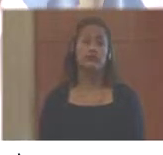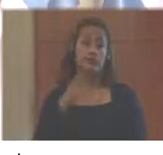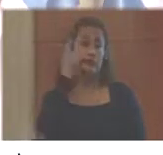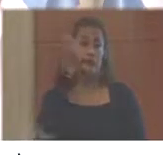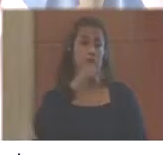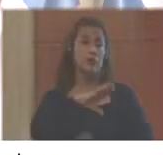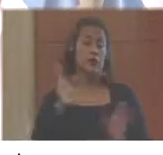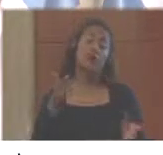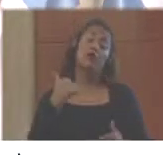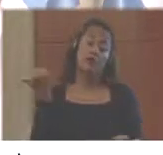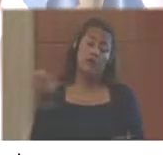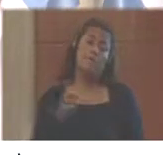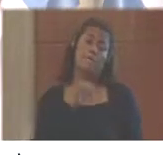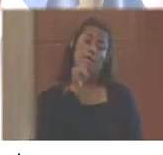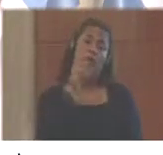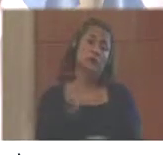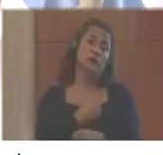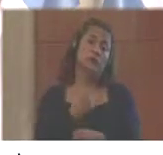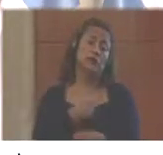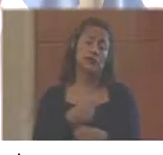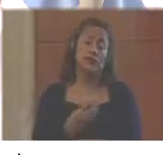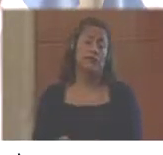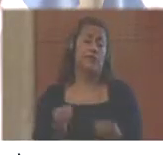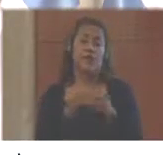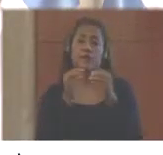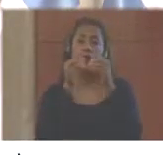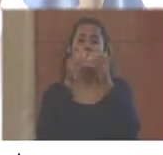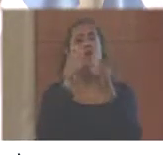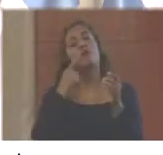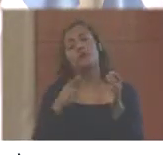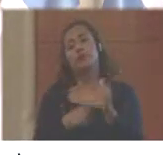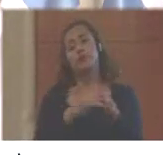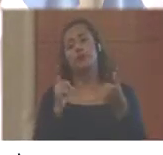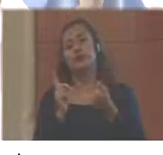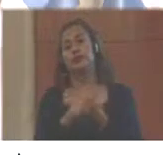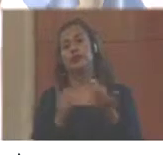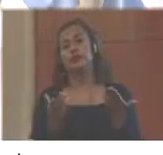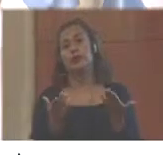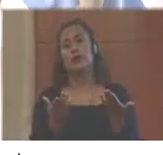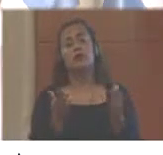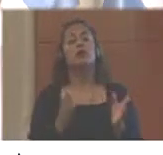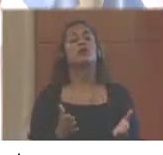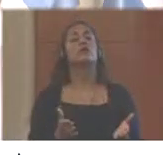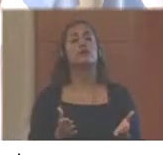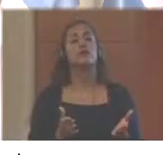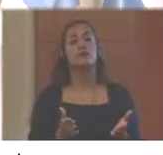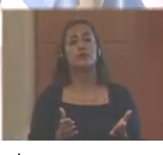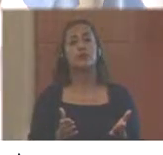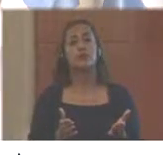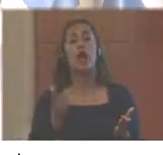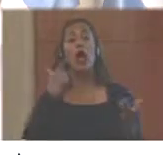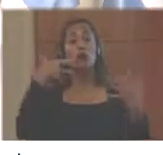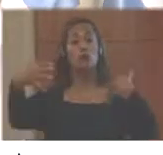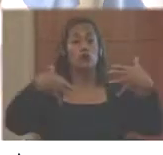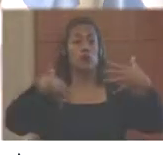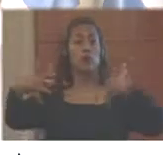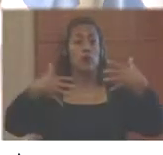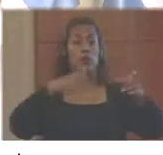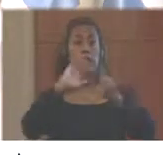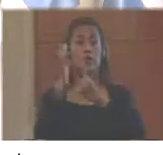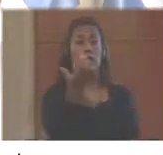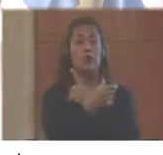Of course, we have a lot ahead, and we have to establish the scenarios